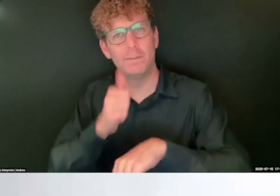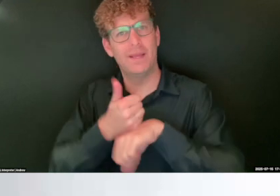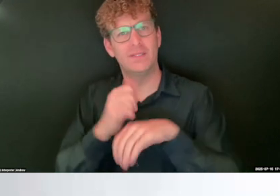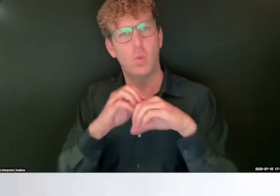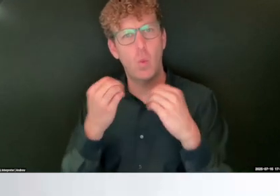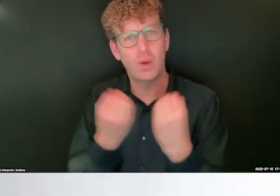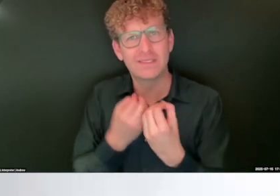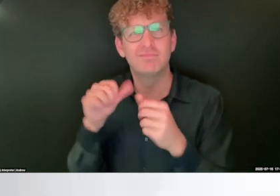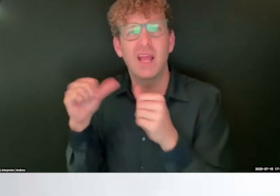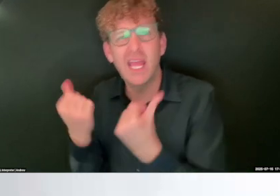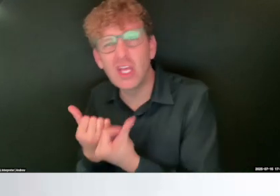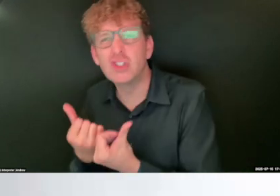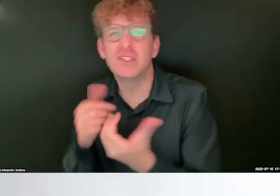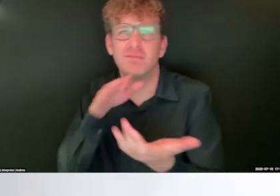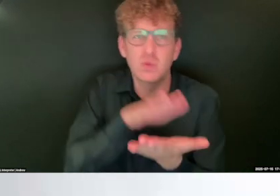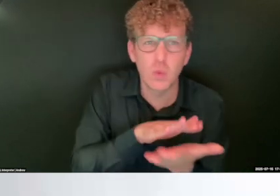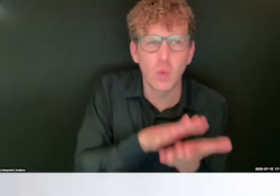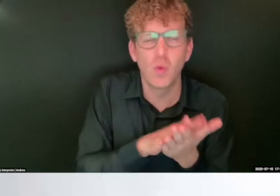slide, please.